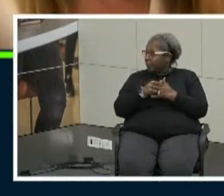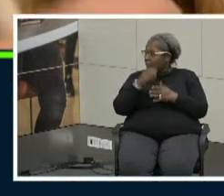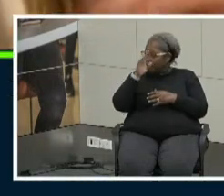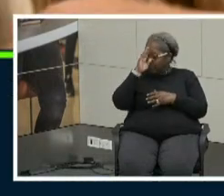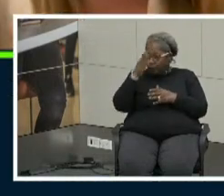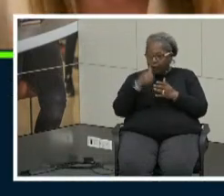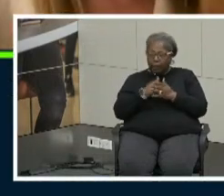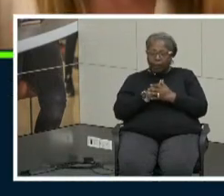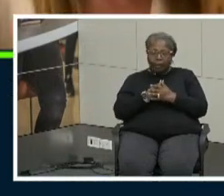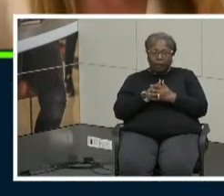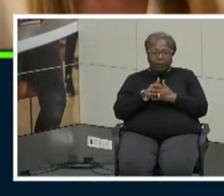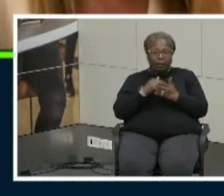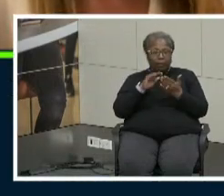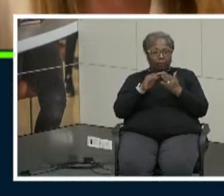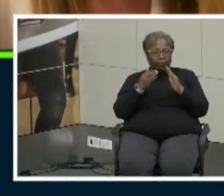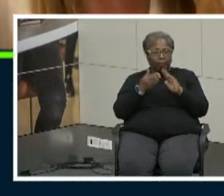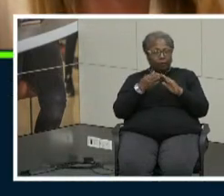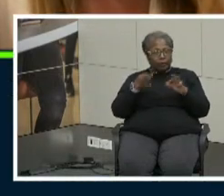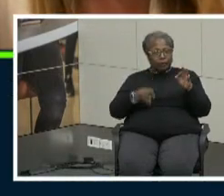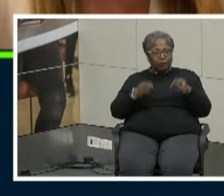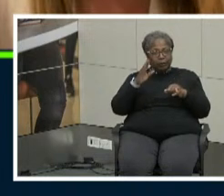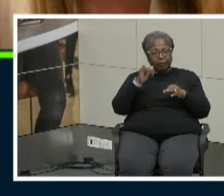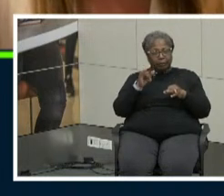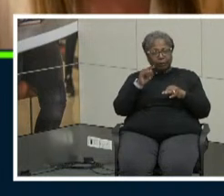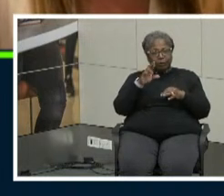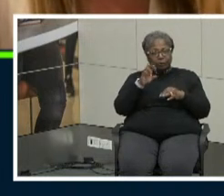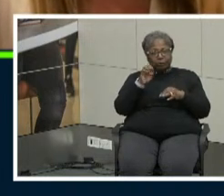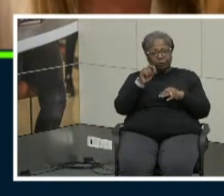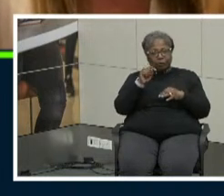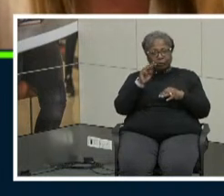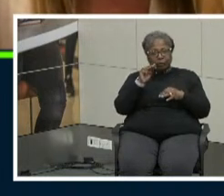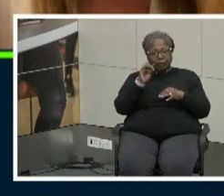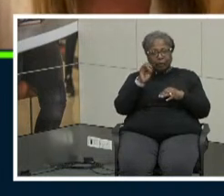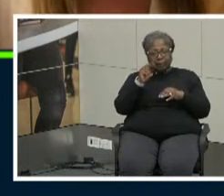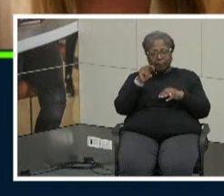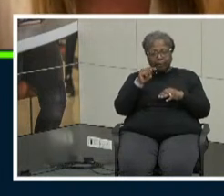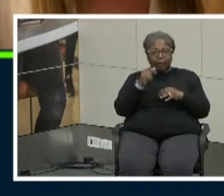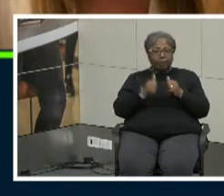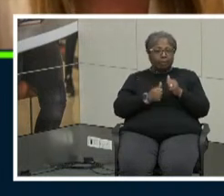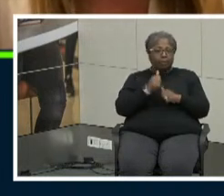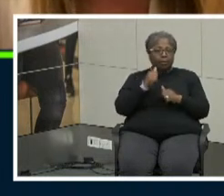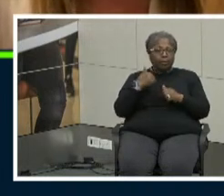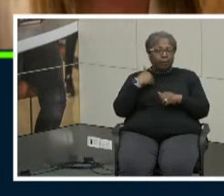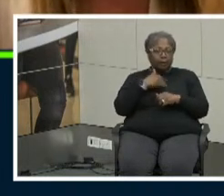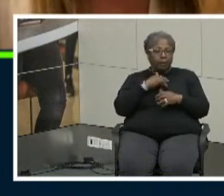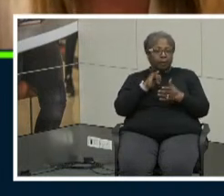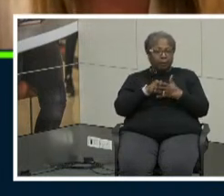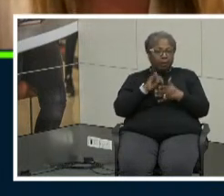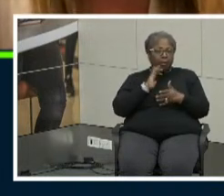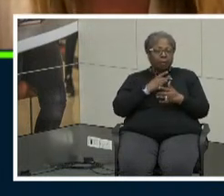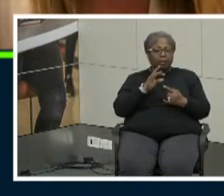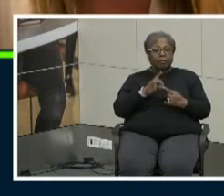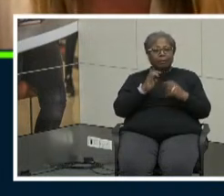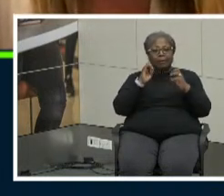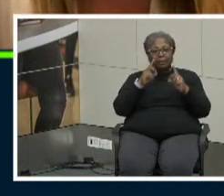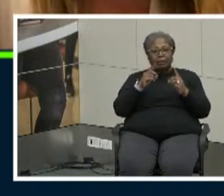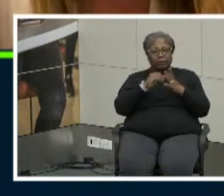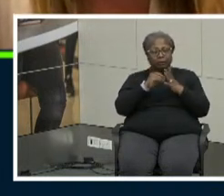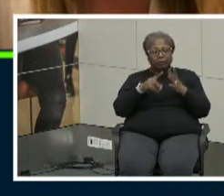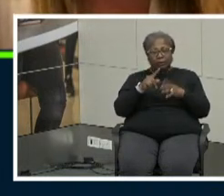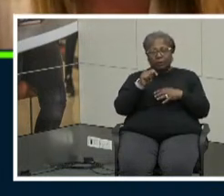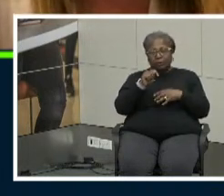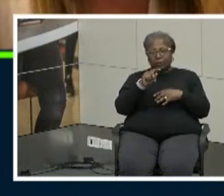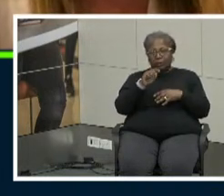hello a community is judged by its treatment of its most vulnerable members in our community that is our special education students the